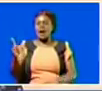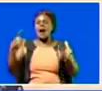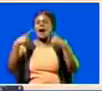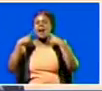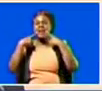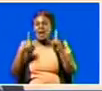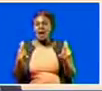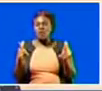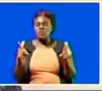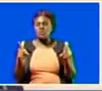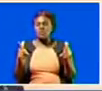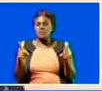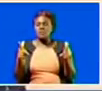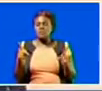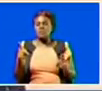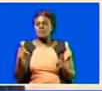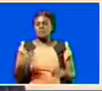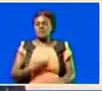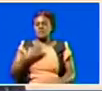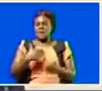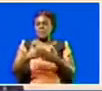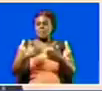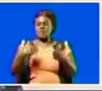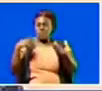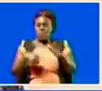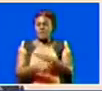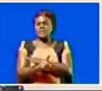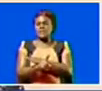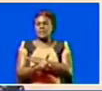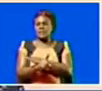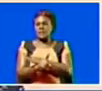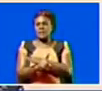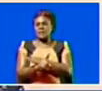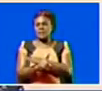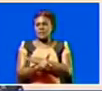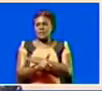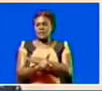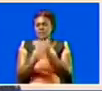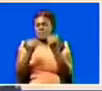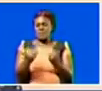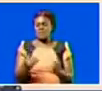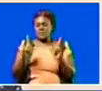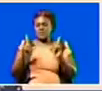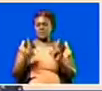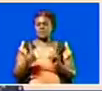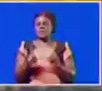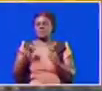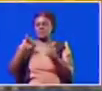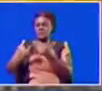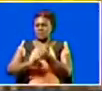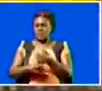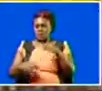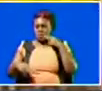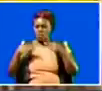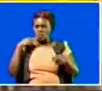to its guests prior to entry that they will require a certificate of marriage. The